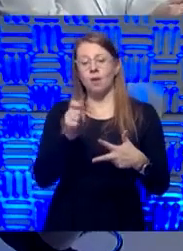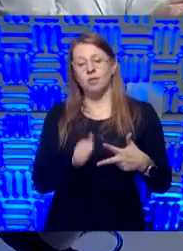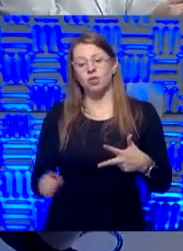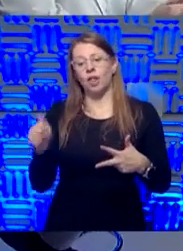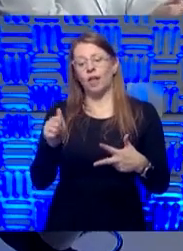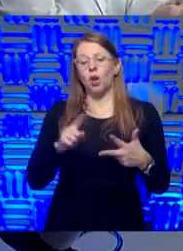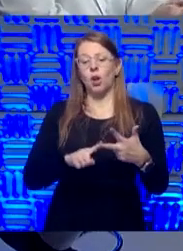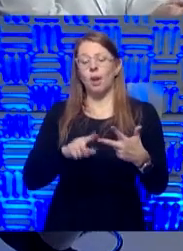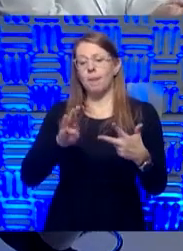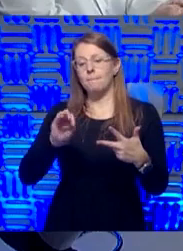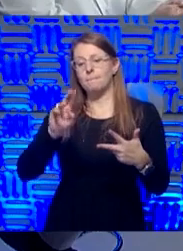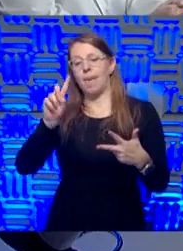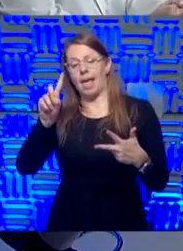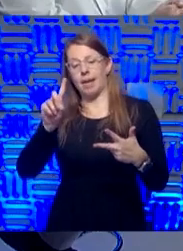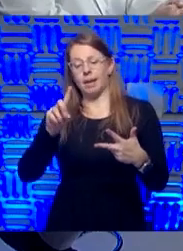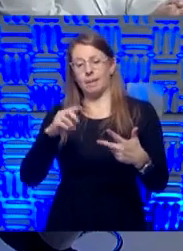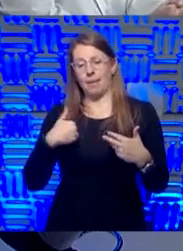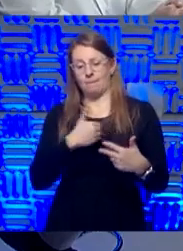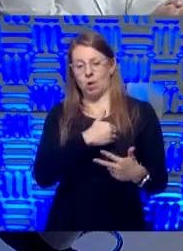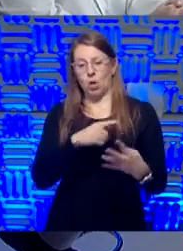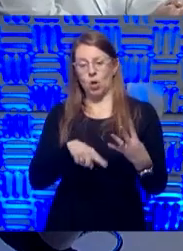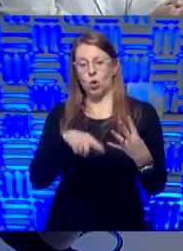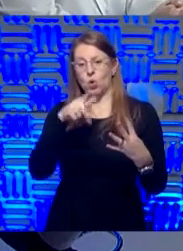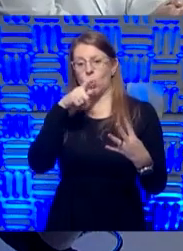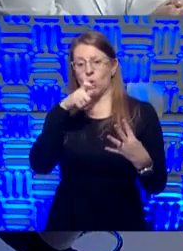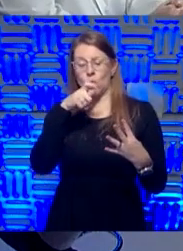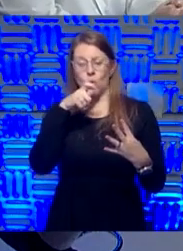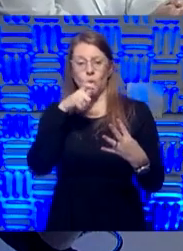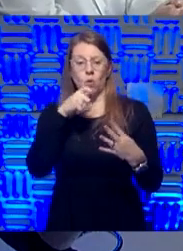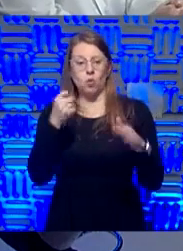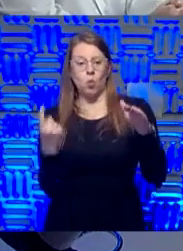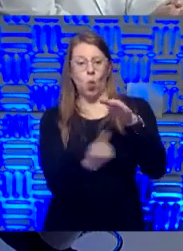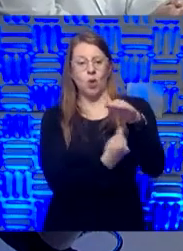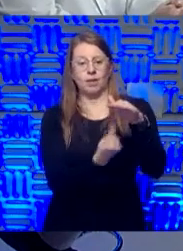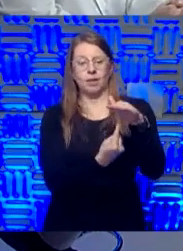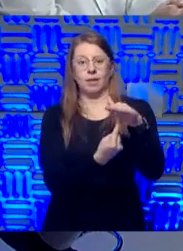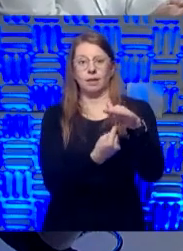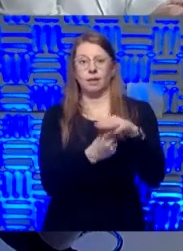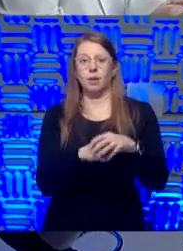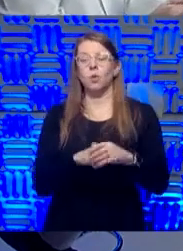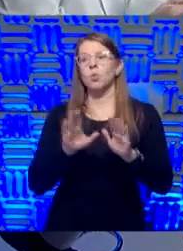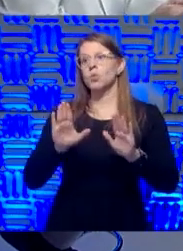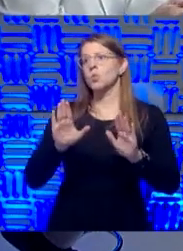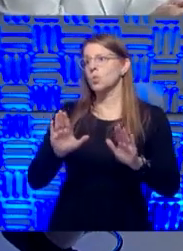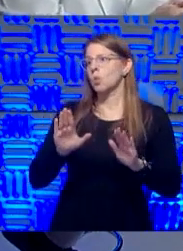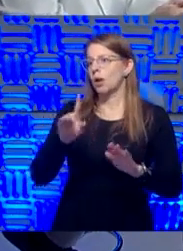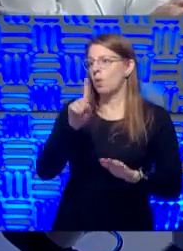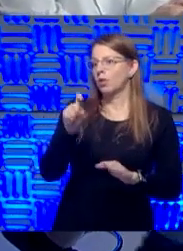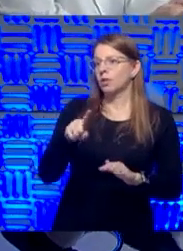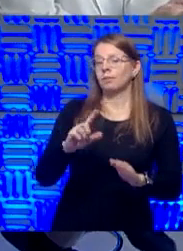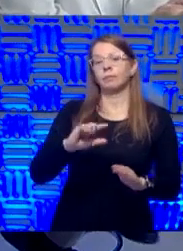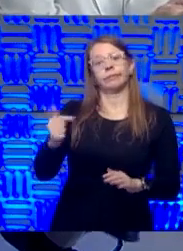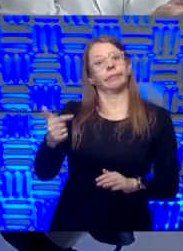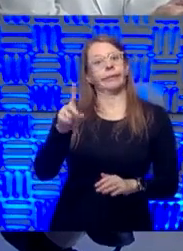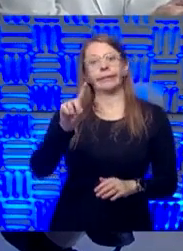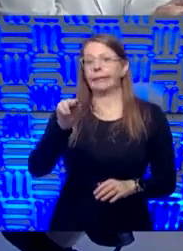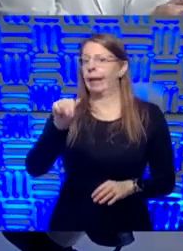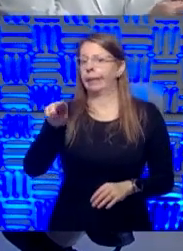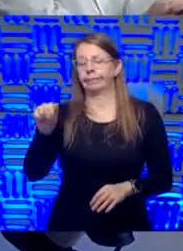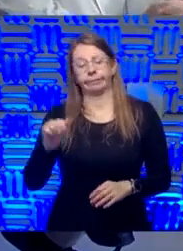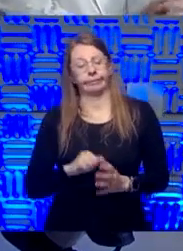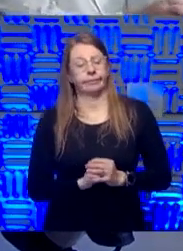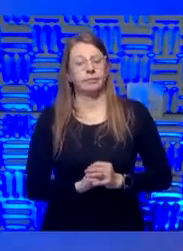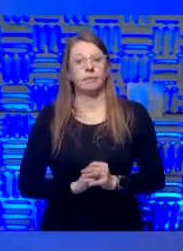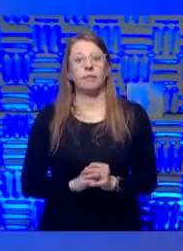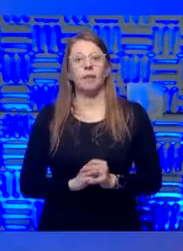dancer, they test positive. Who has to quarantine? Oh, great one. Okay. Take it, Dana. I get,